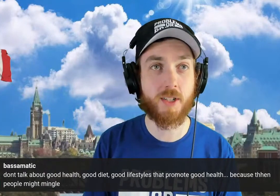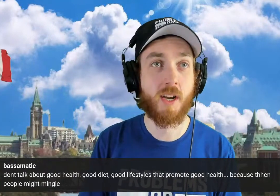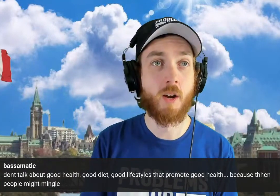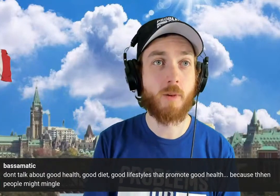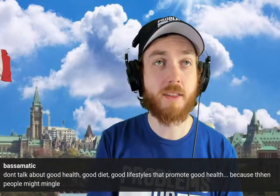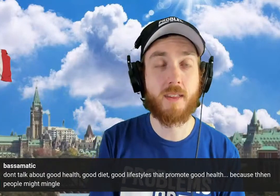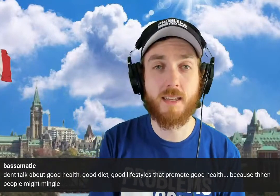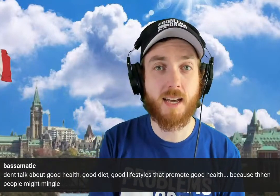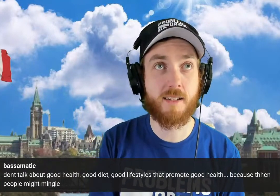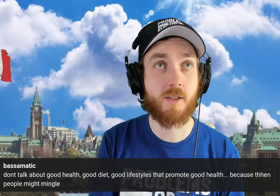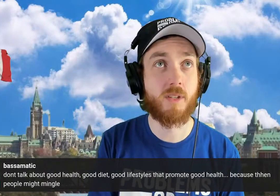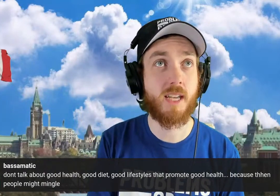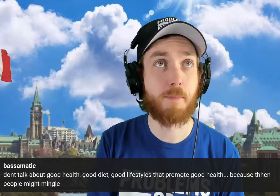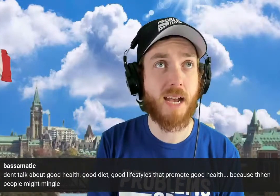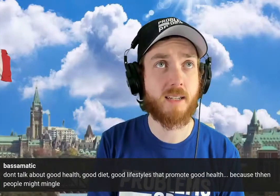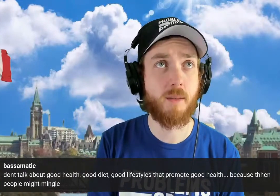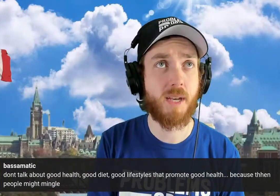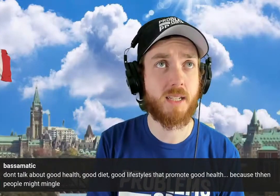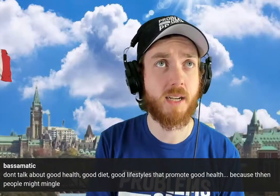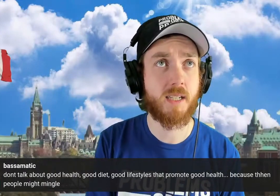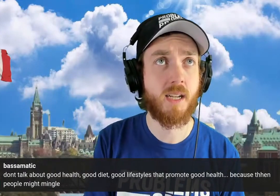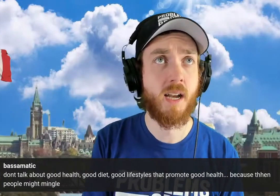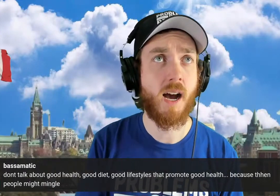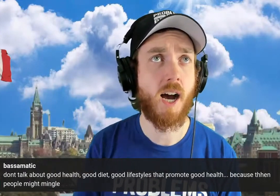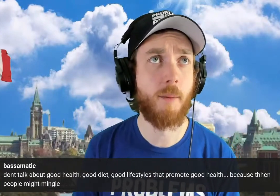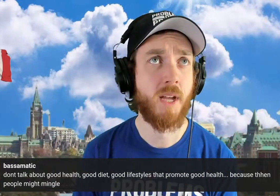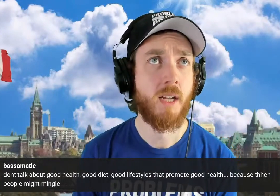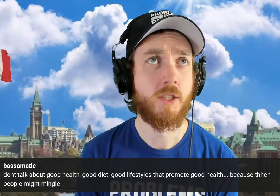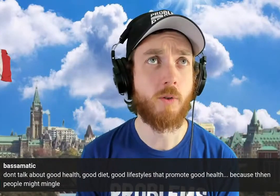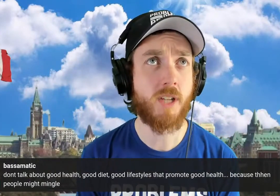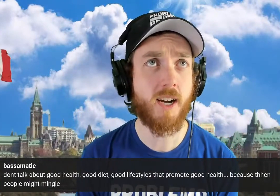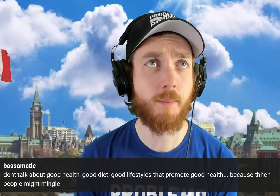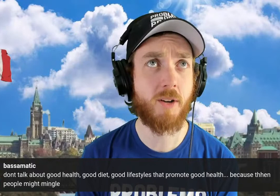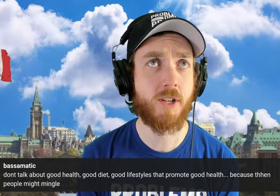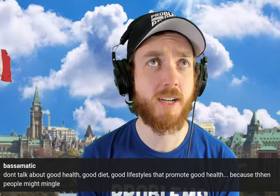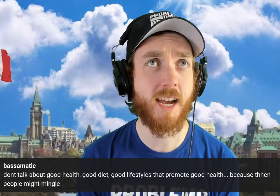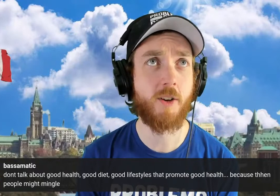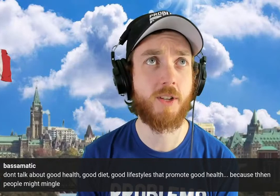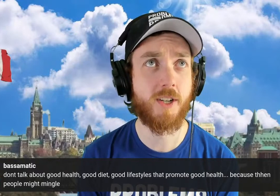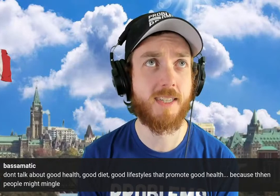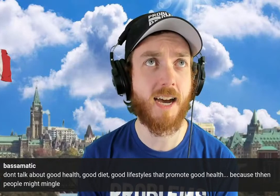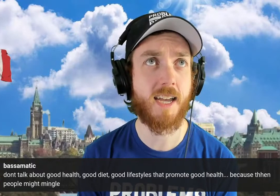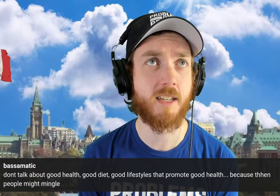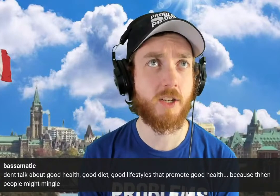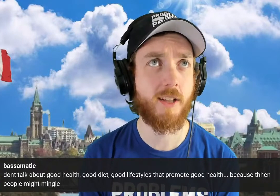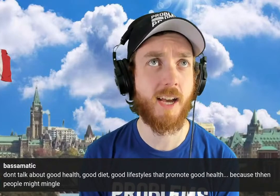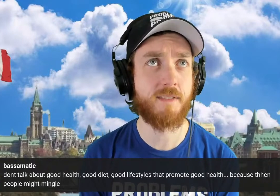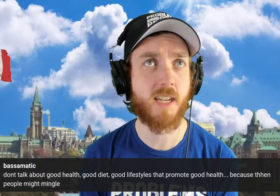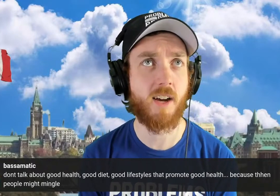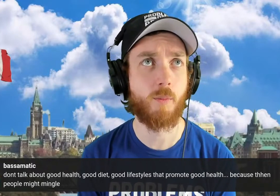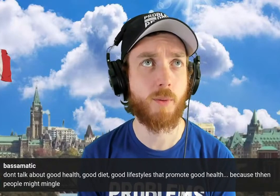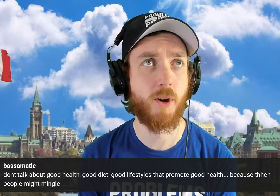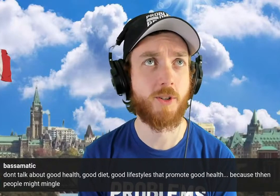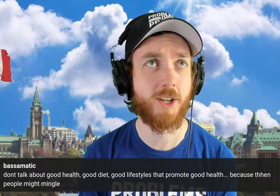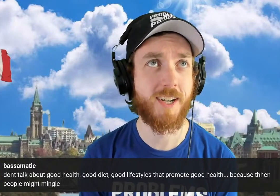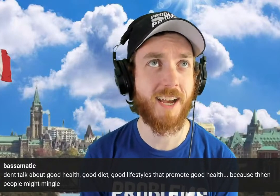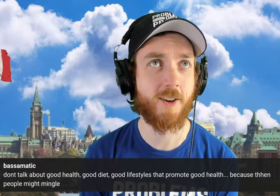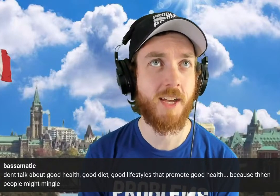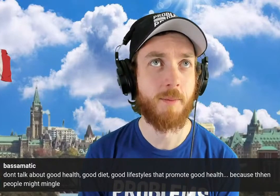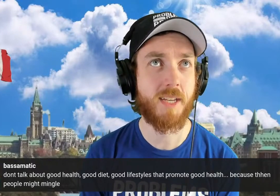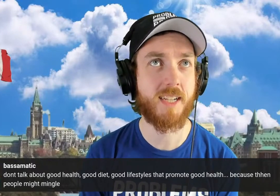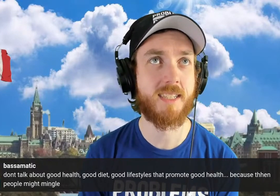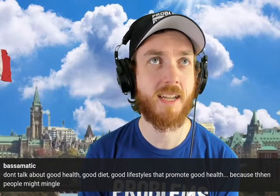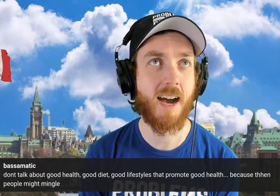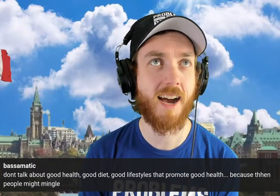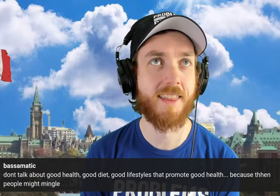they push, rather than telling you to get back to the basics. Don't talk about good health, good diet, good lifestyle, and promote good